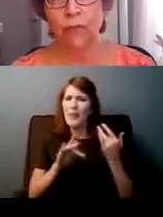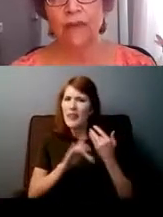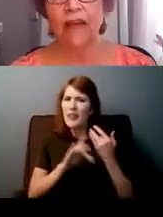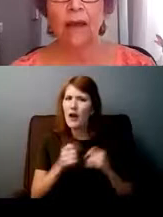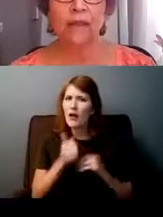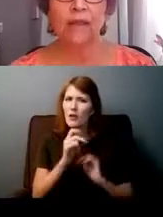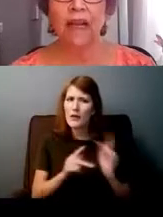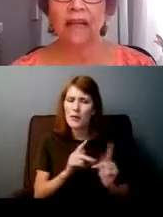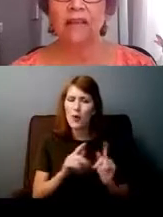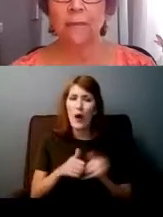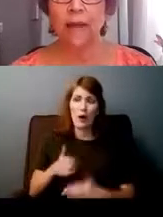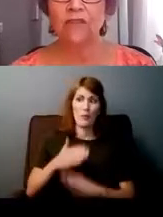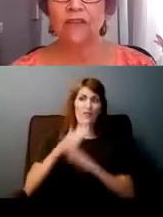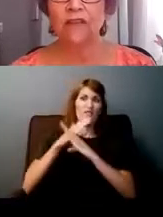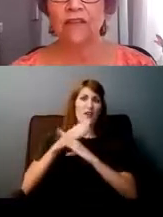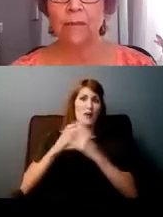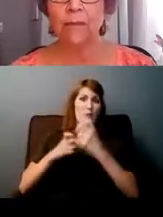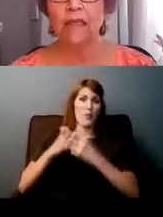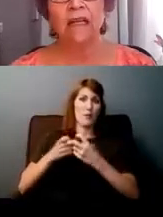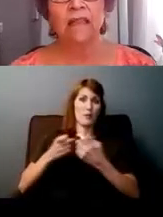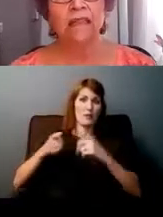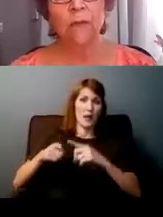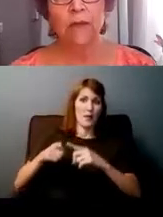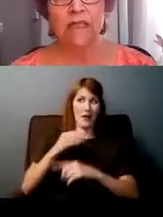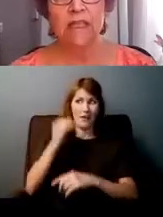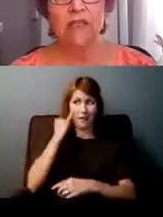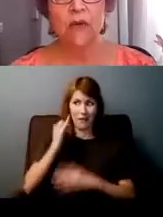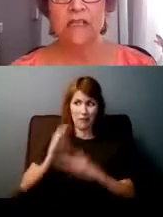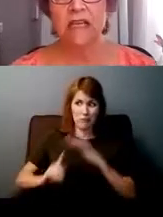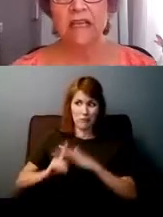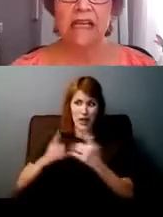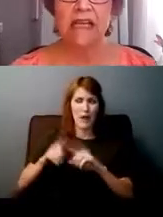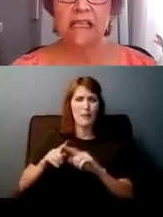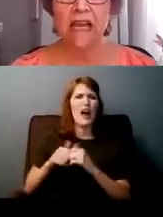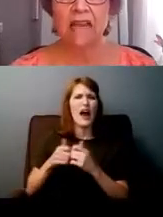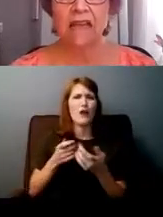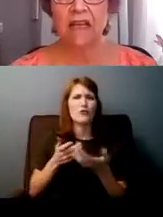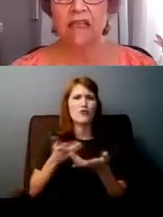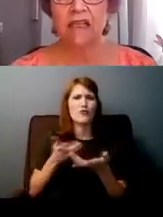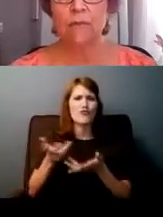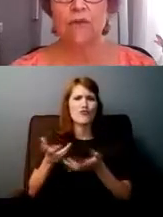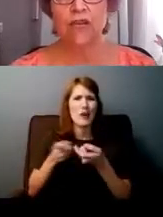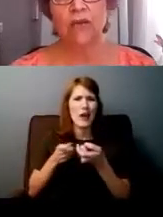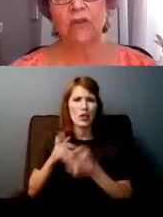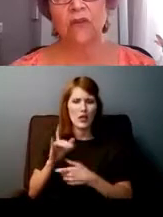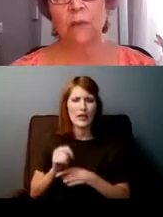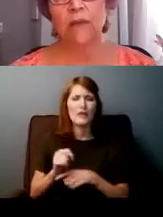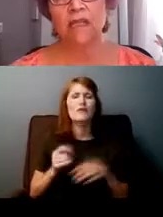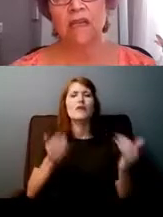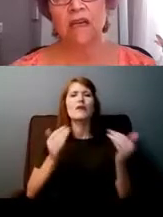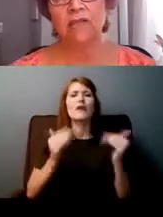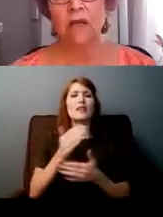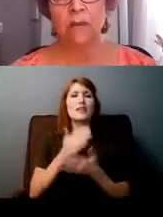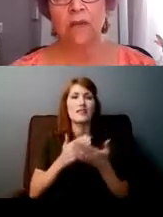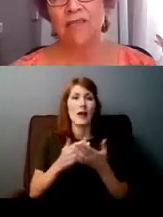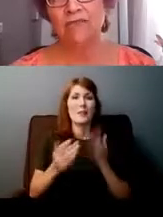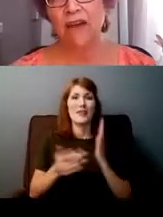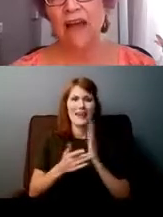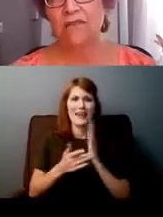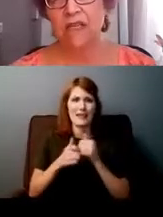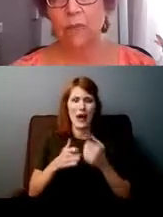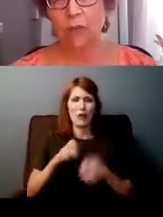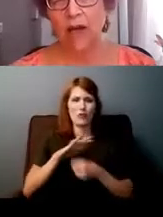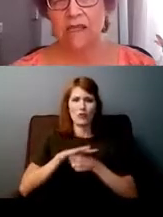them before they happen, then handle them after they've happened, a little bit of de-stress techniques, and then some general coping stuff, plus